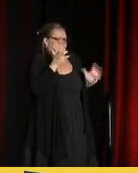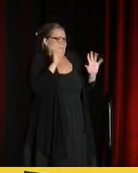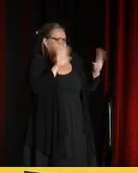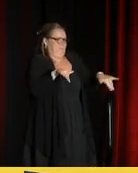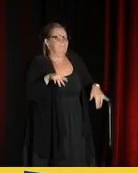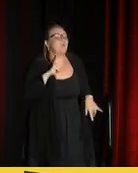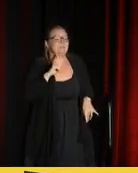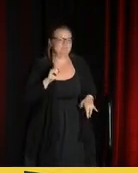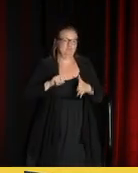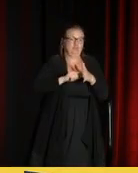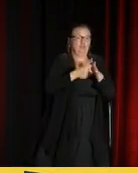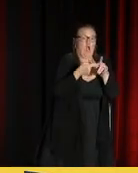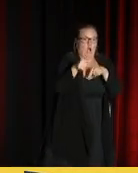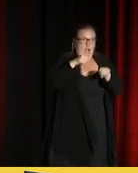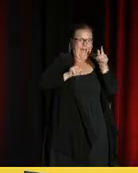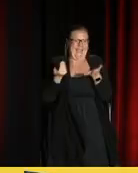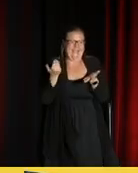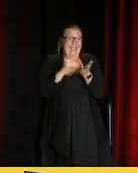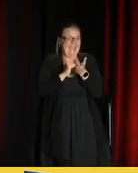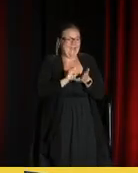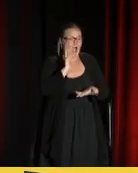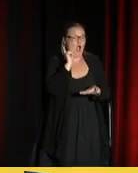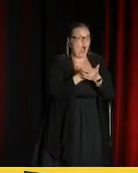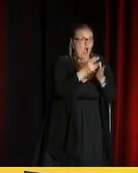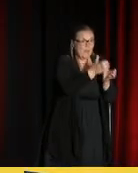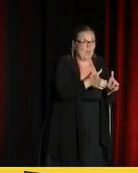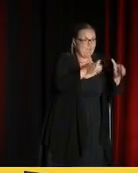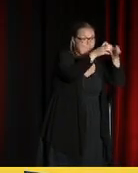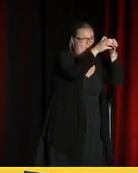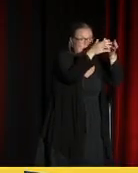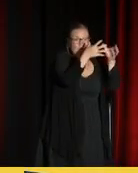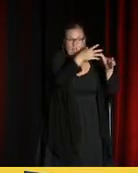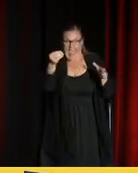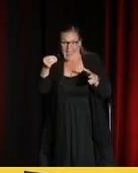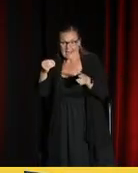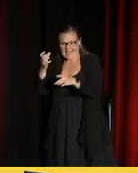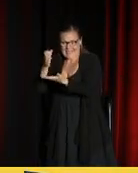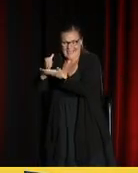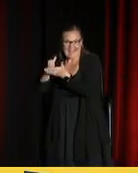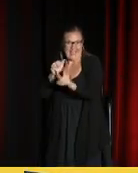From the top, it's called the bottle and the glass trick.